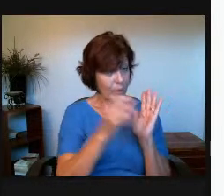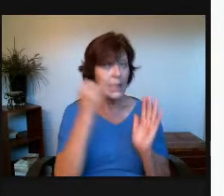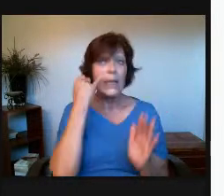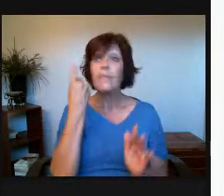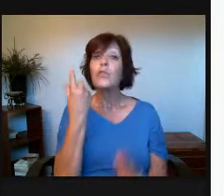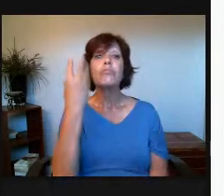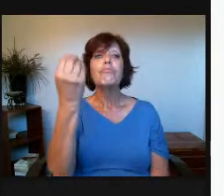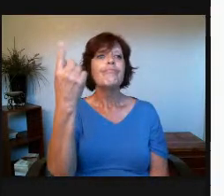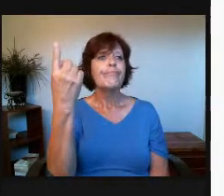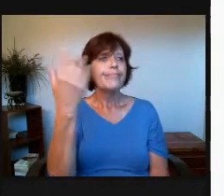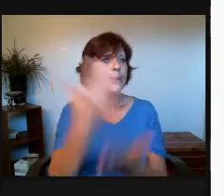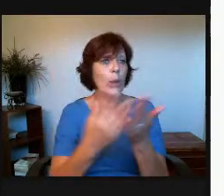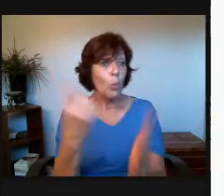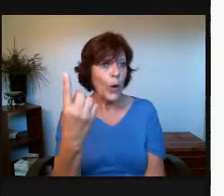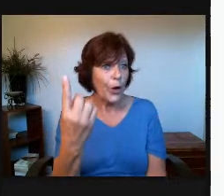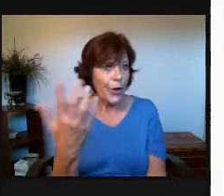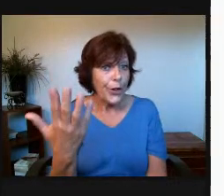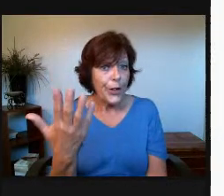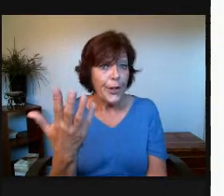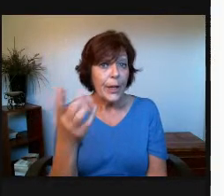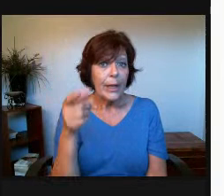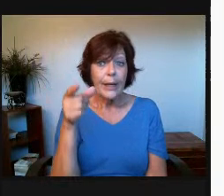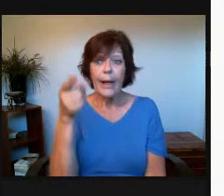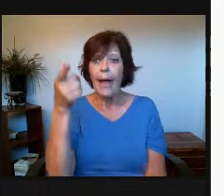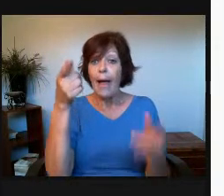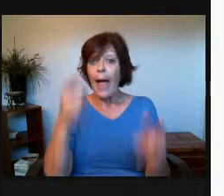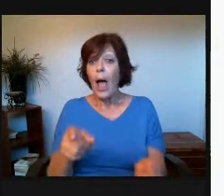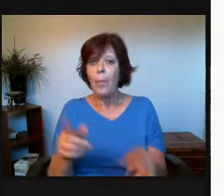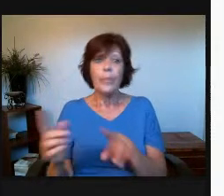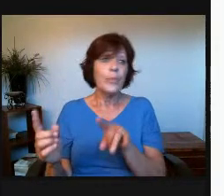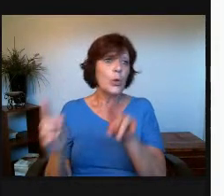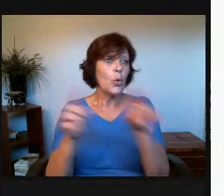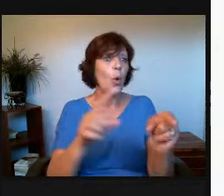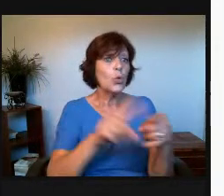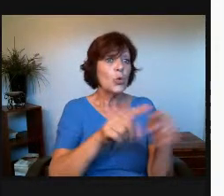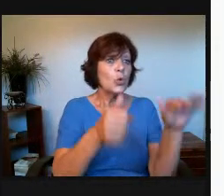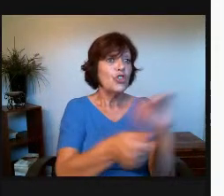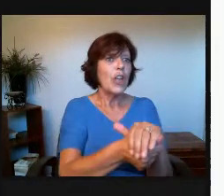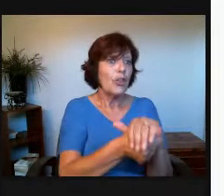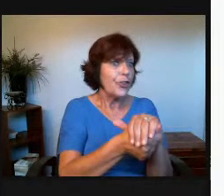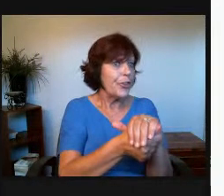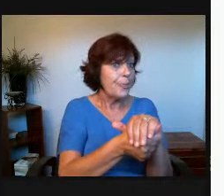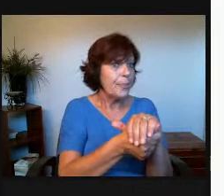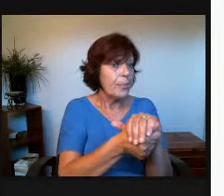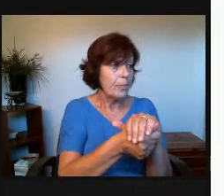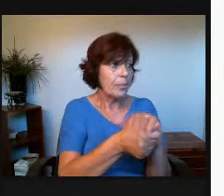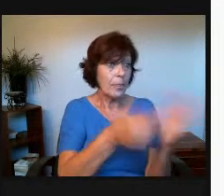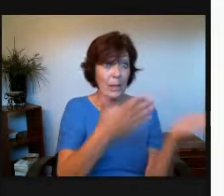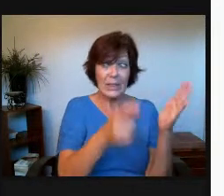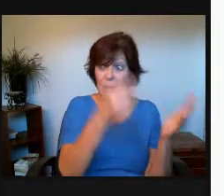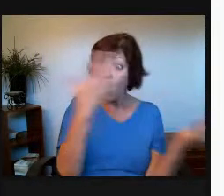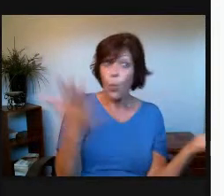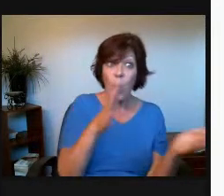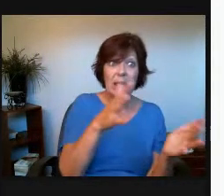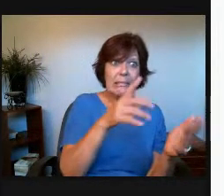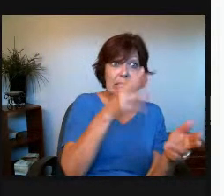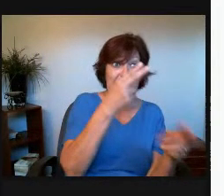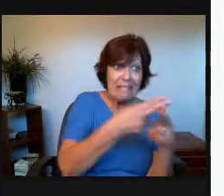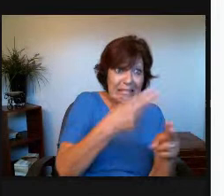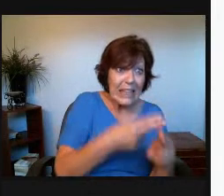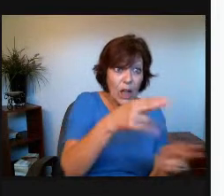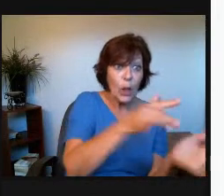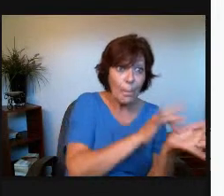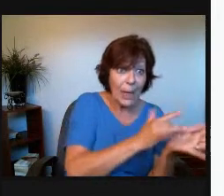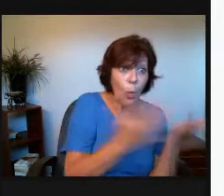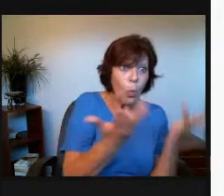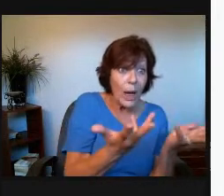somewhere and if you end up going to a shelter, they may need to know what specific prescriptions